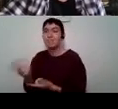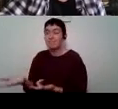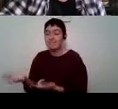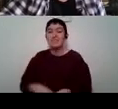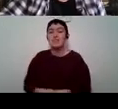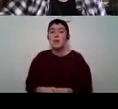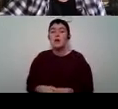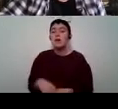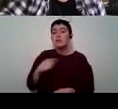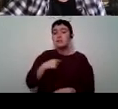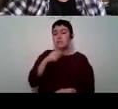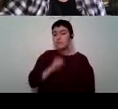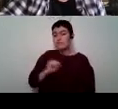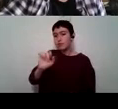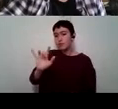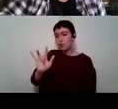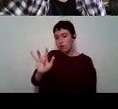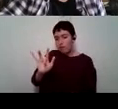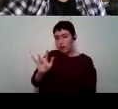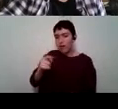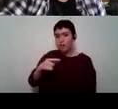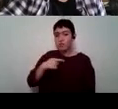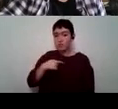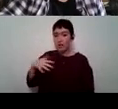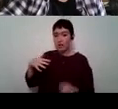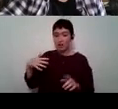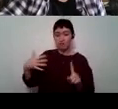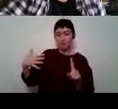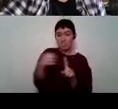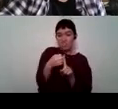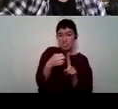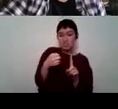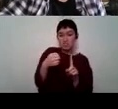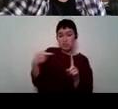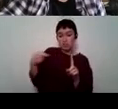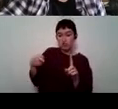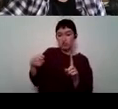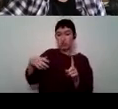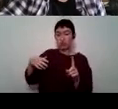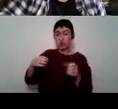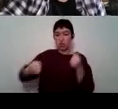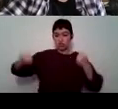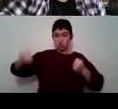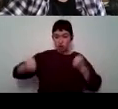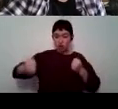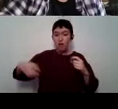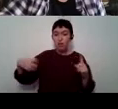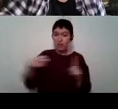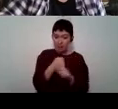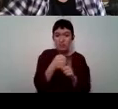kind of stopped everything and made me go, wait, what are you doing? You always love primates, you love science. Why didn't you go into that? And it made